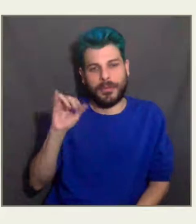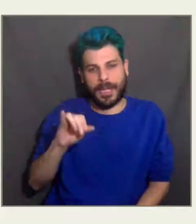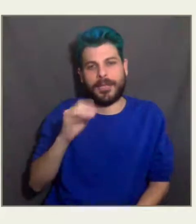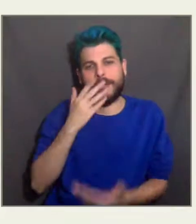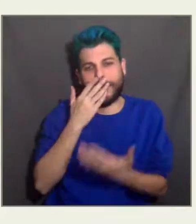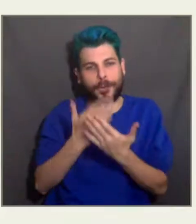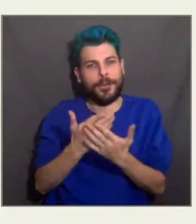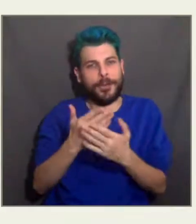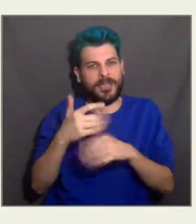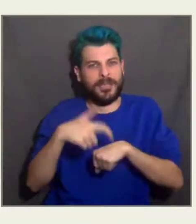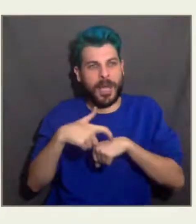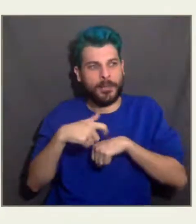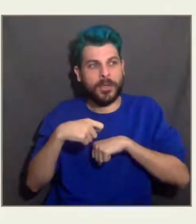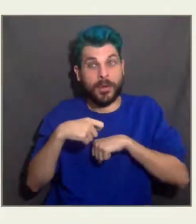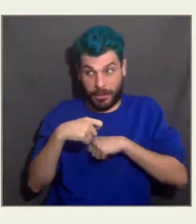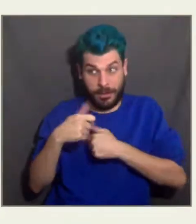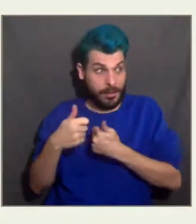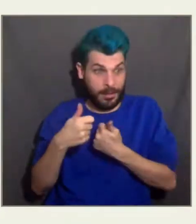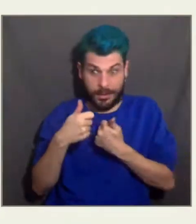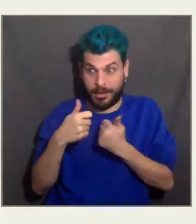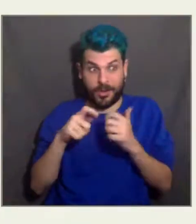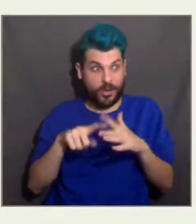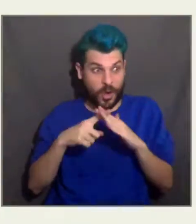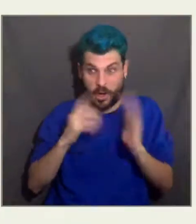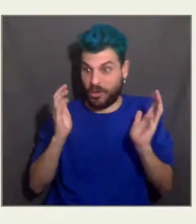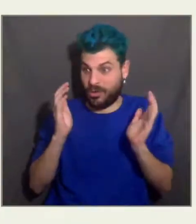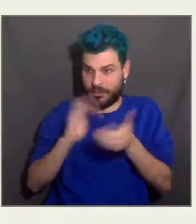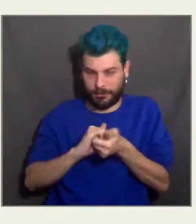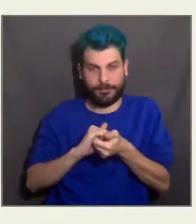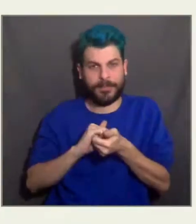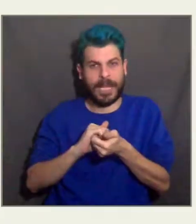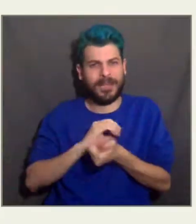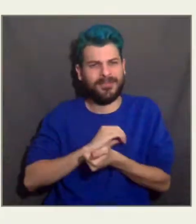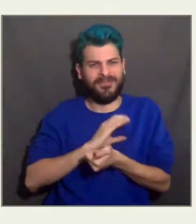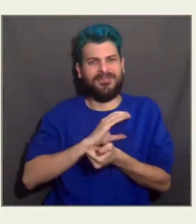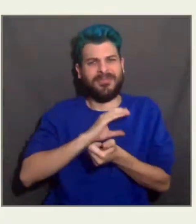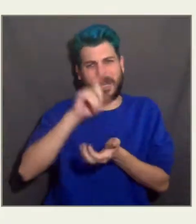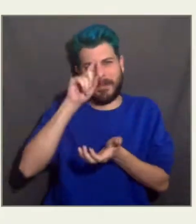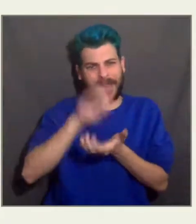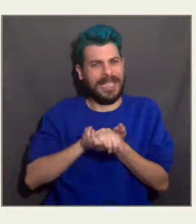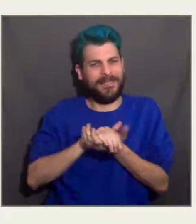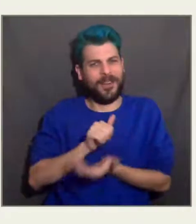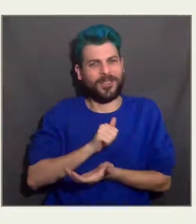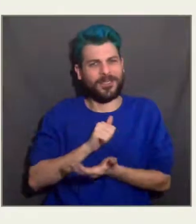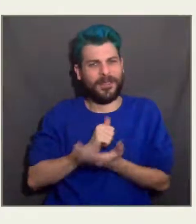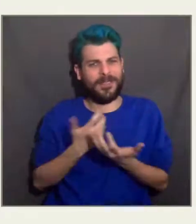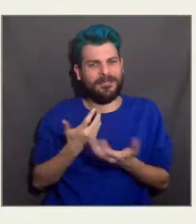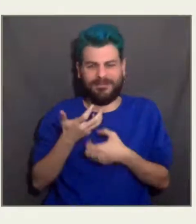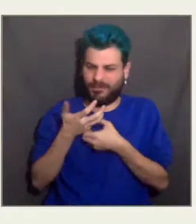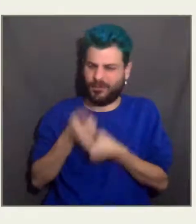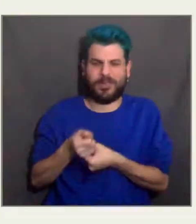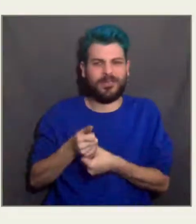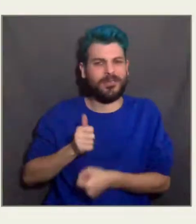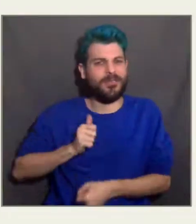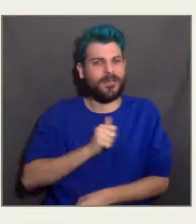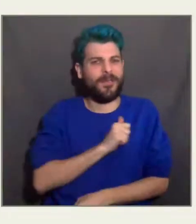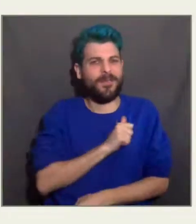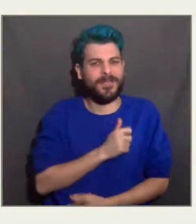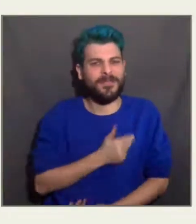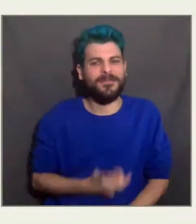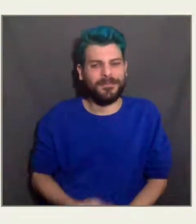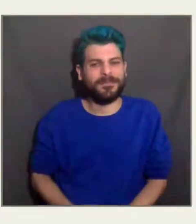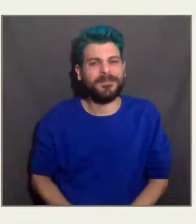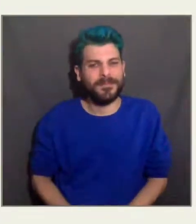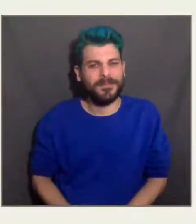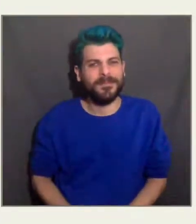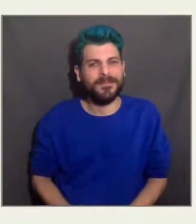we are at a point where we need to start believing in ourselves again. We have amazing people in this region and